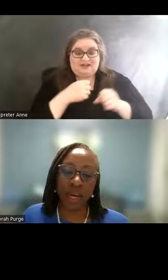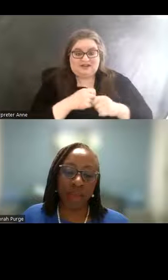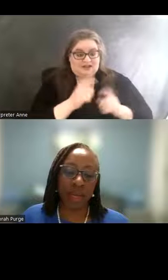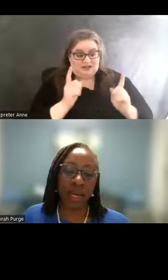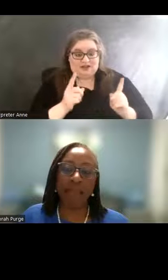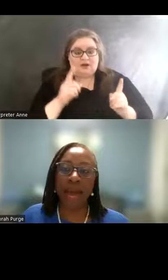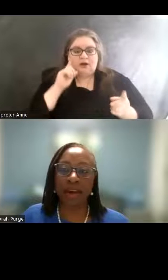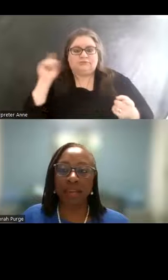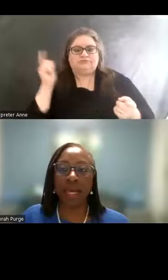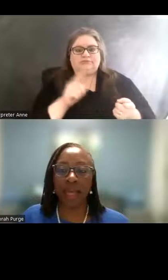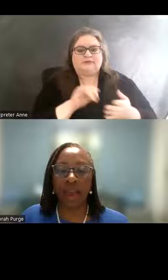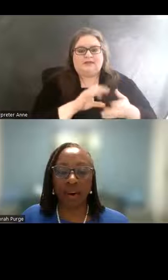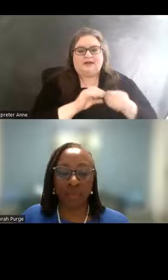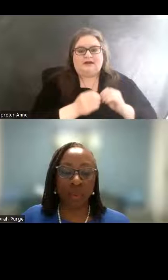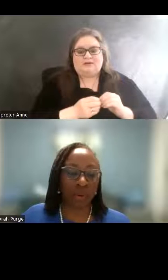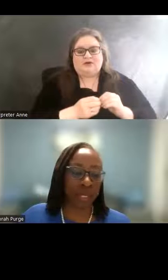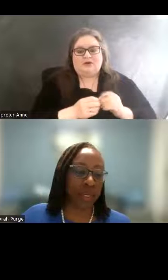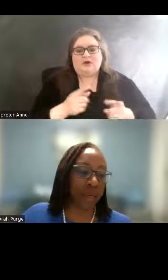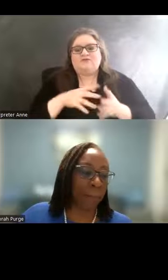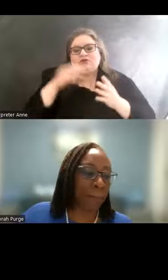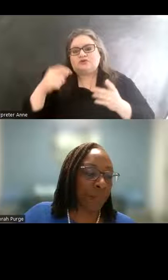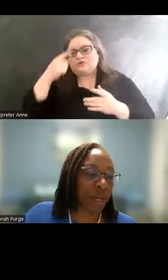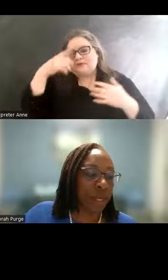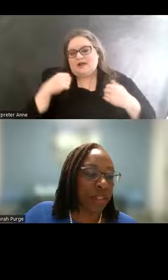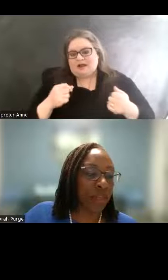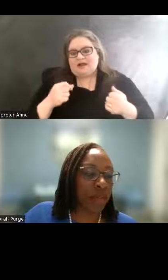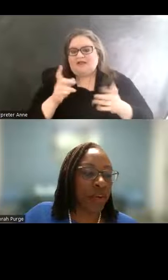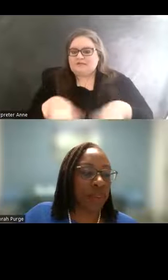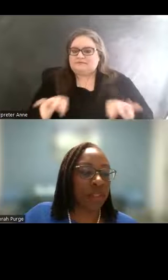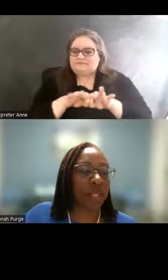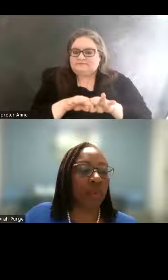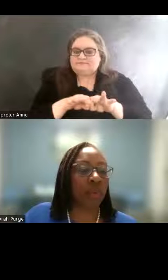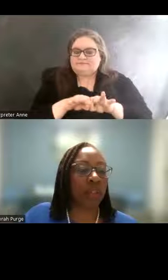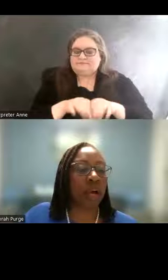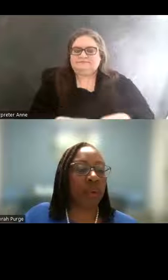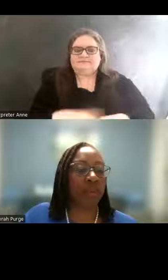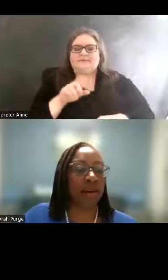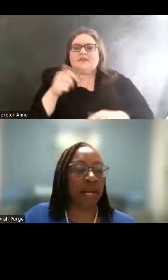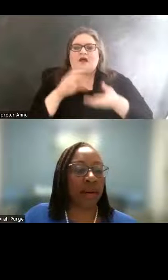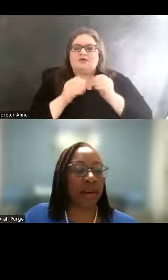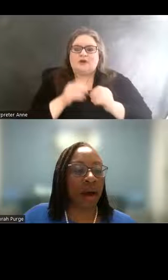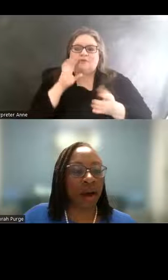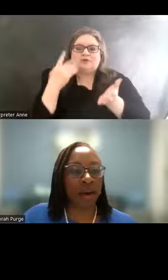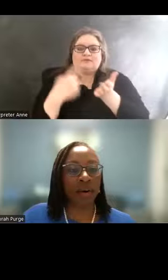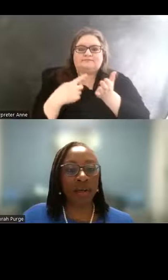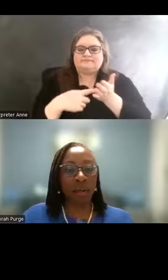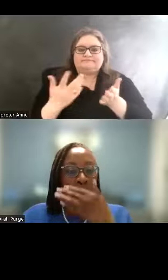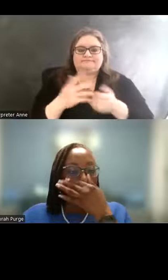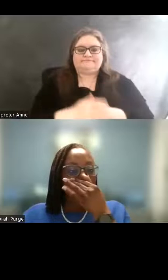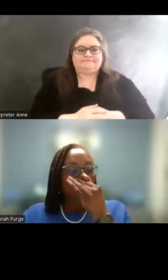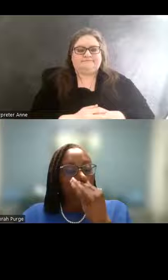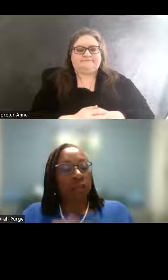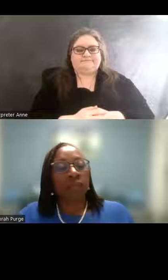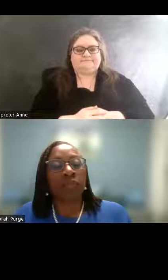mental health, it matters and they are important. Some other numbers that we will talk about are,